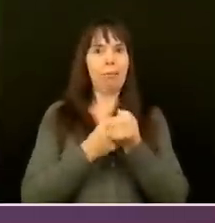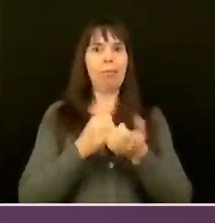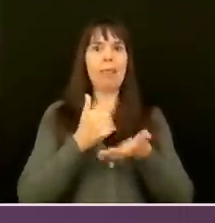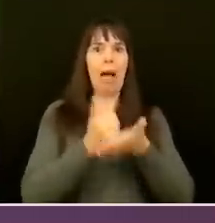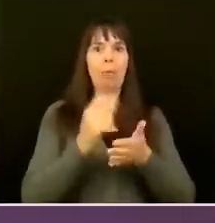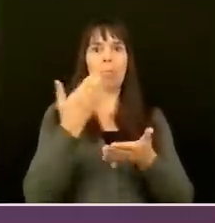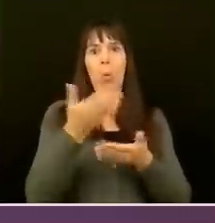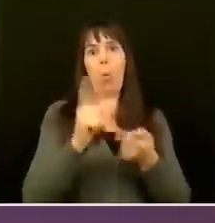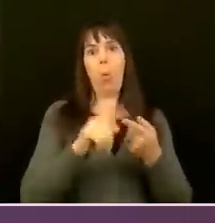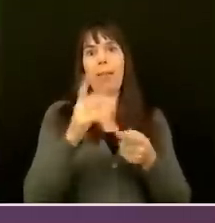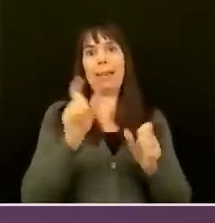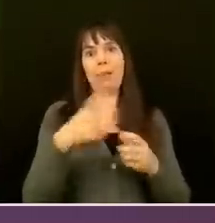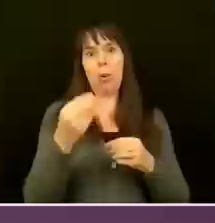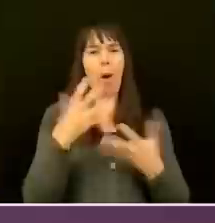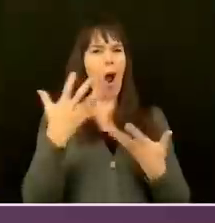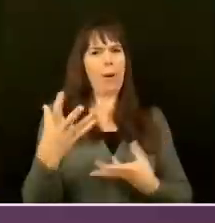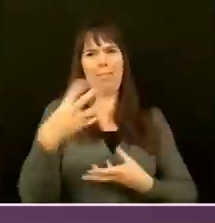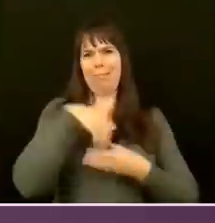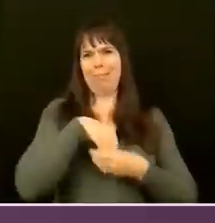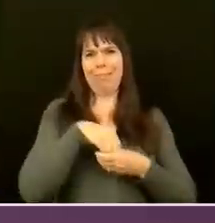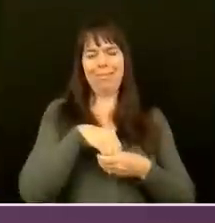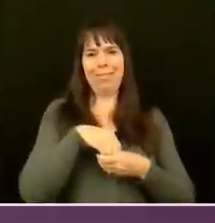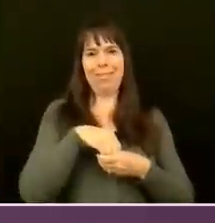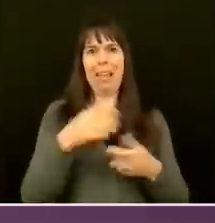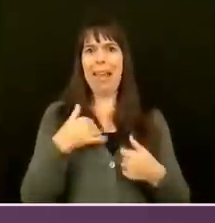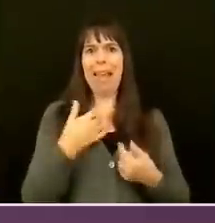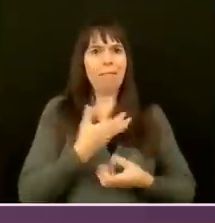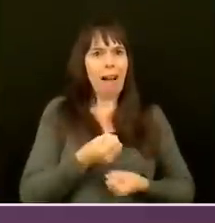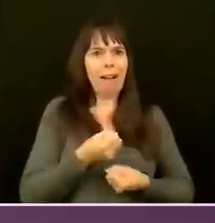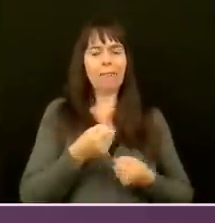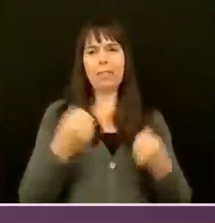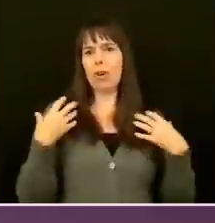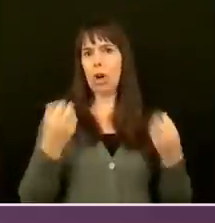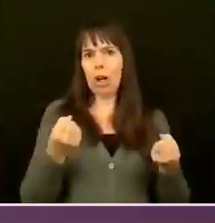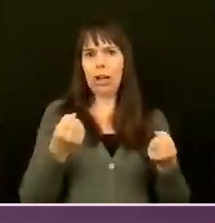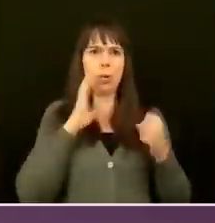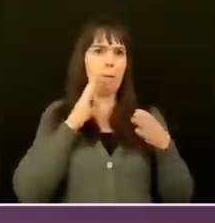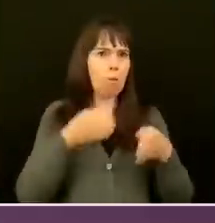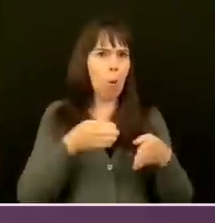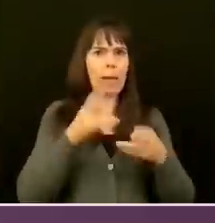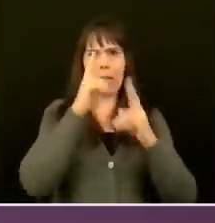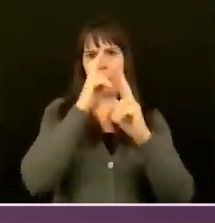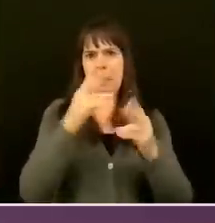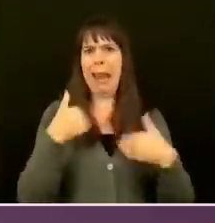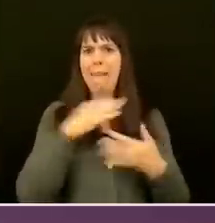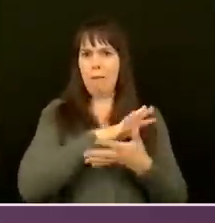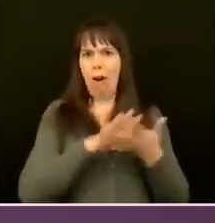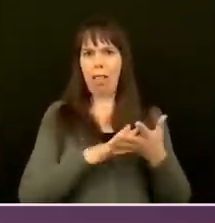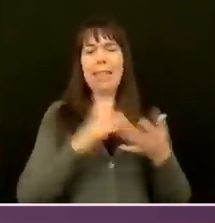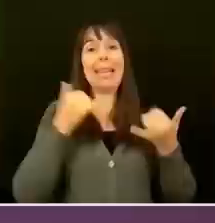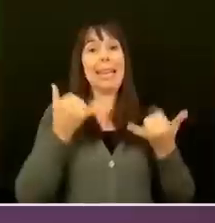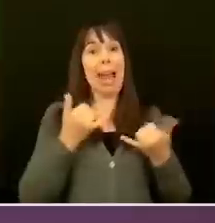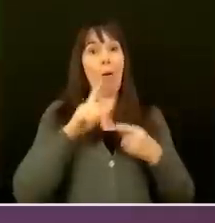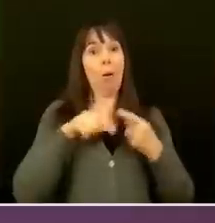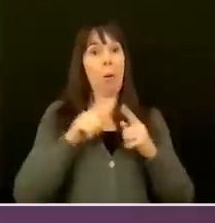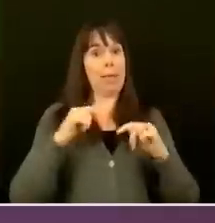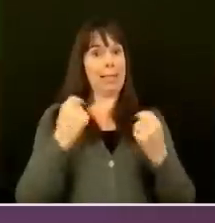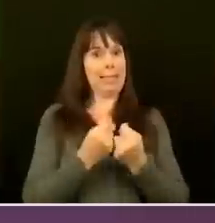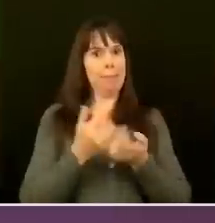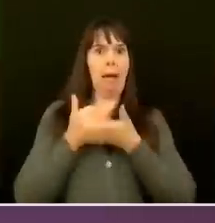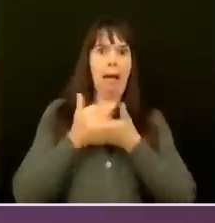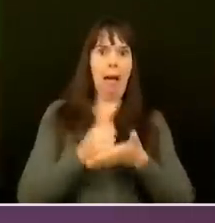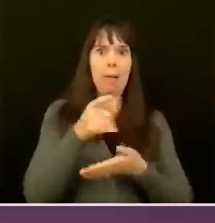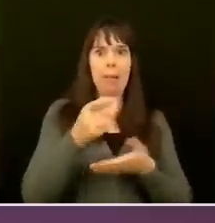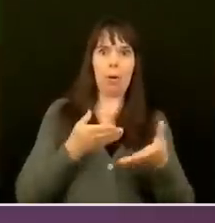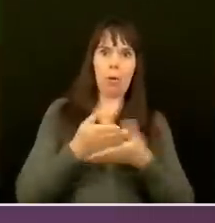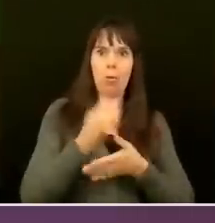have everything inside them already. They have it. They have the confidence. They have the courage. They have the focus. They have the respect. Now it's about the team helping them get through